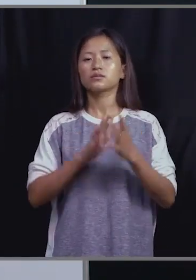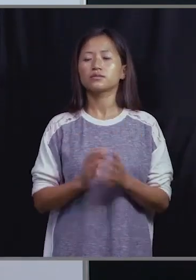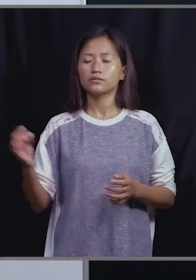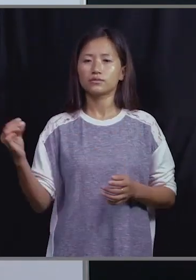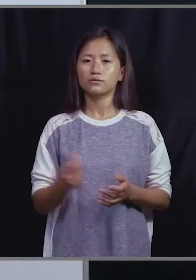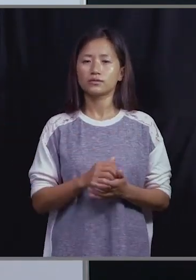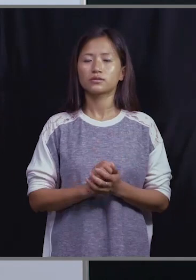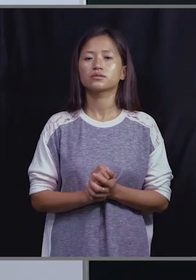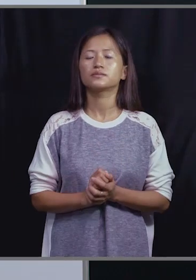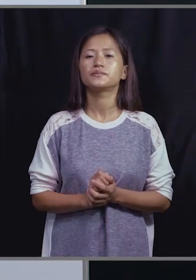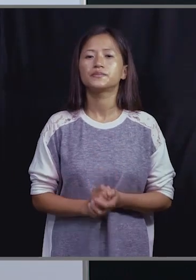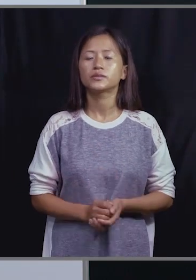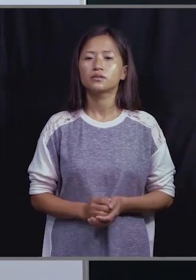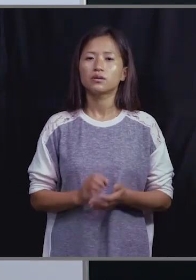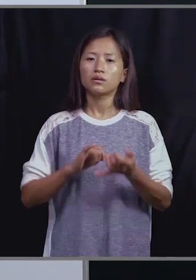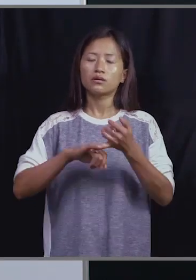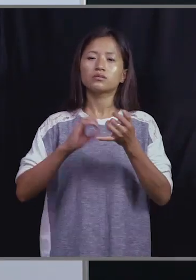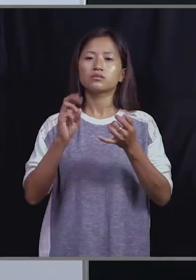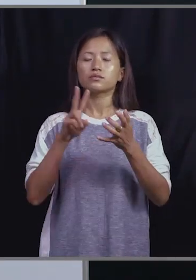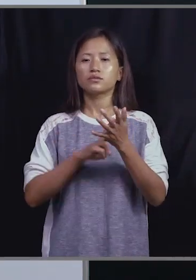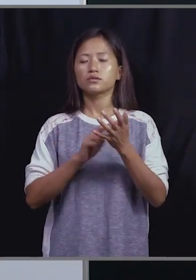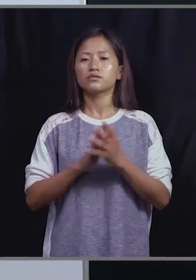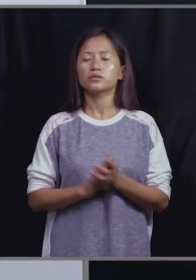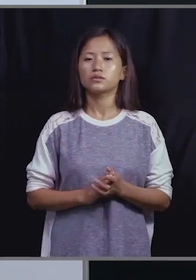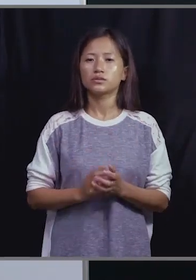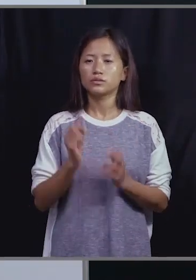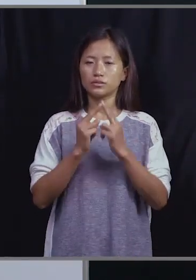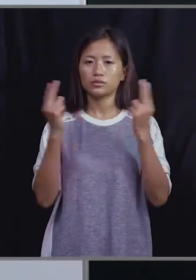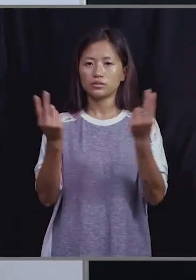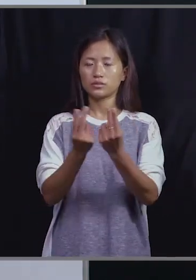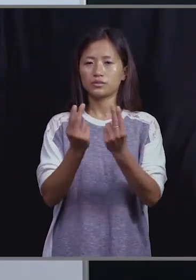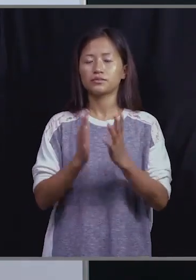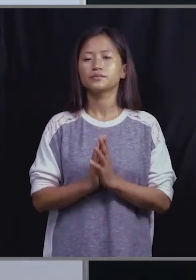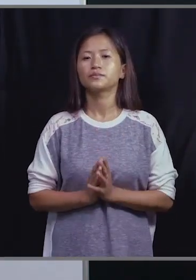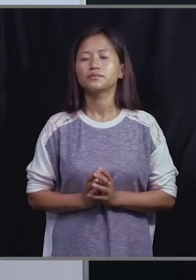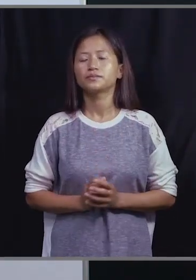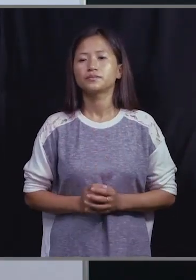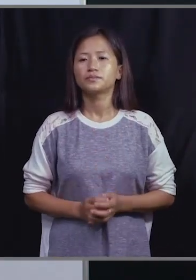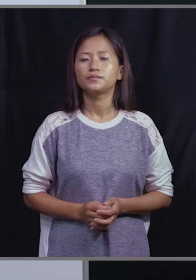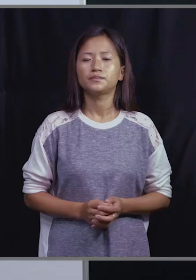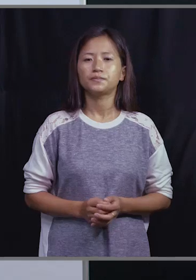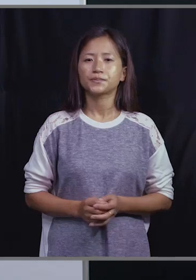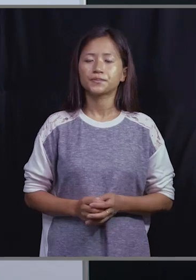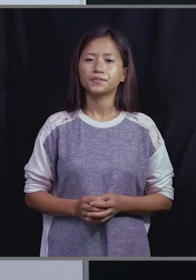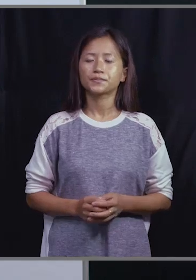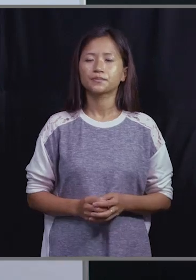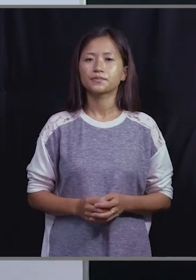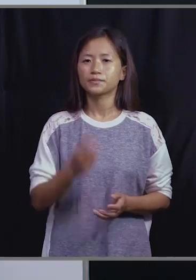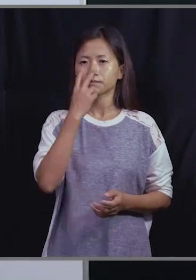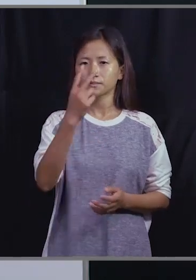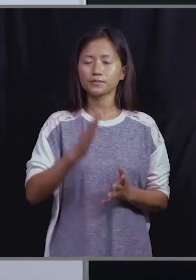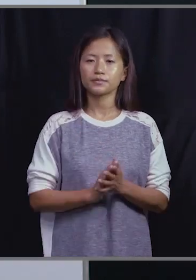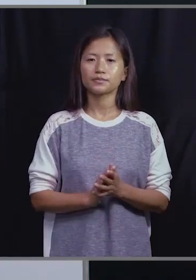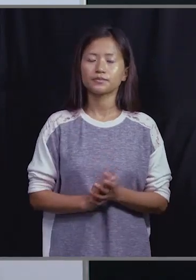fast. That's why the Soviet Union felt a sense of shock therapy. We have seen